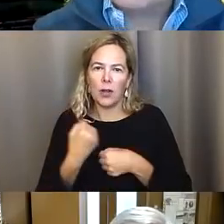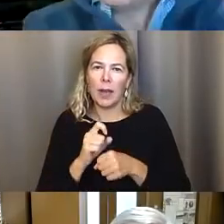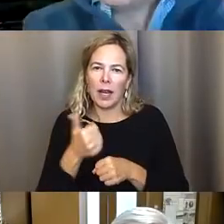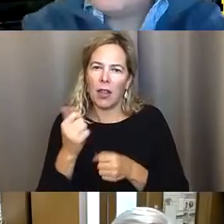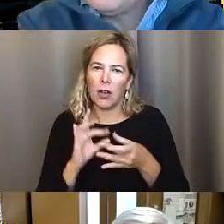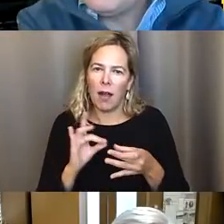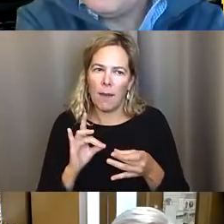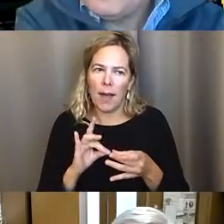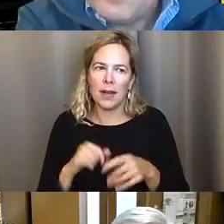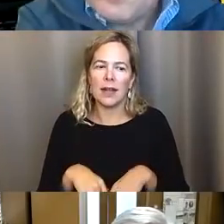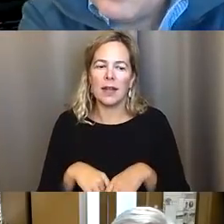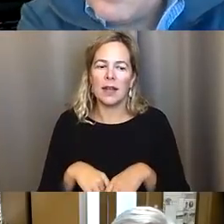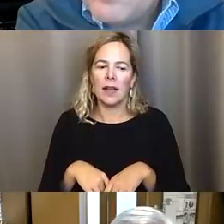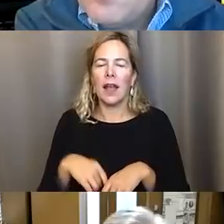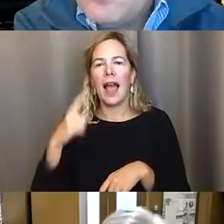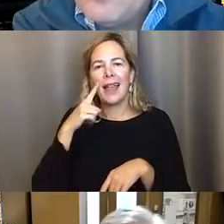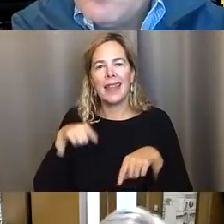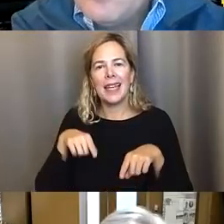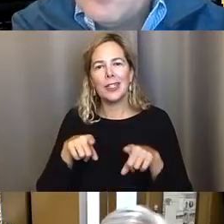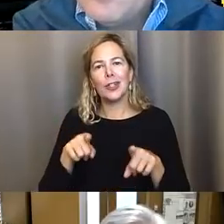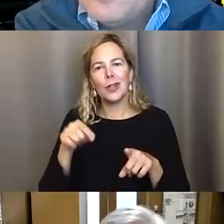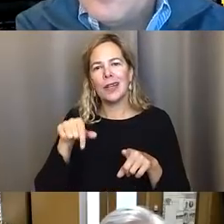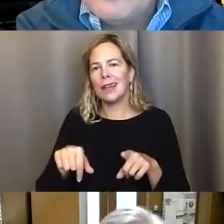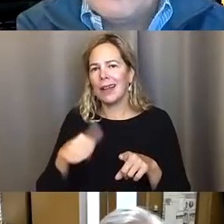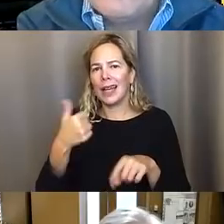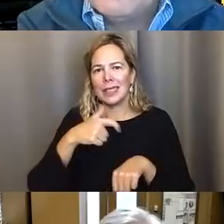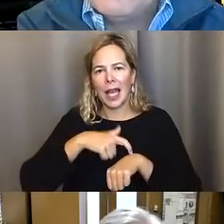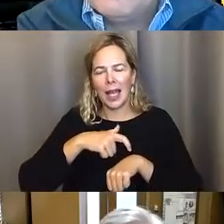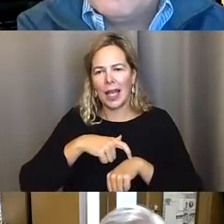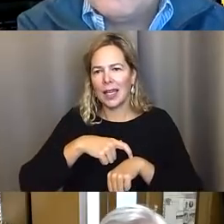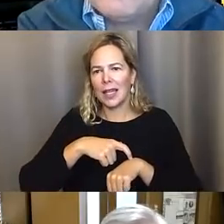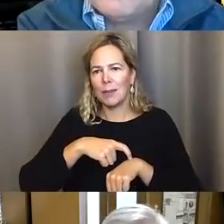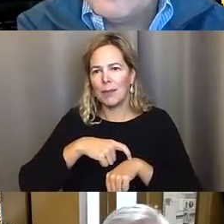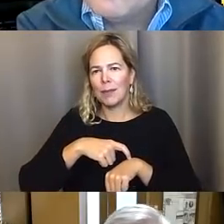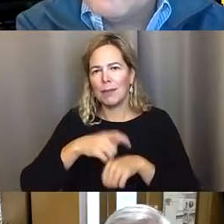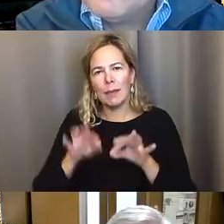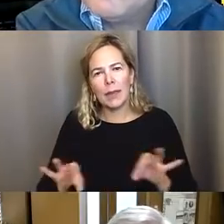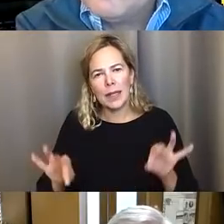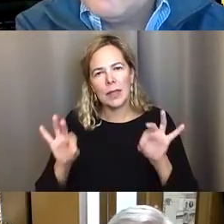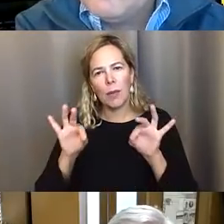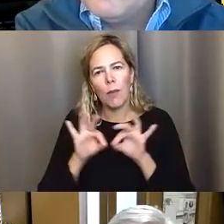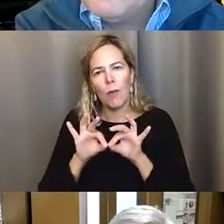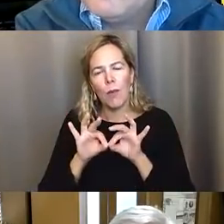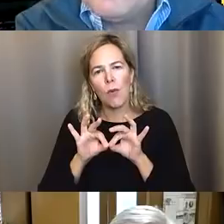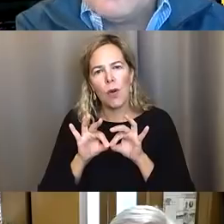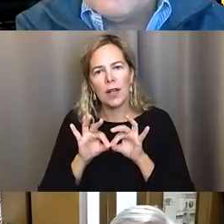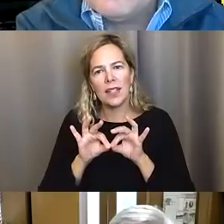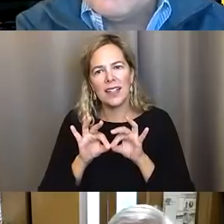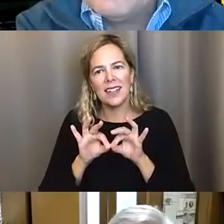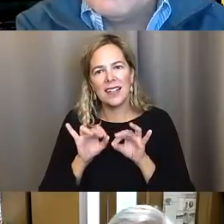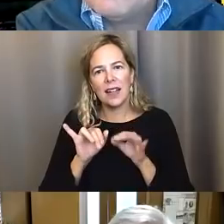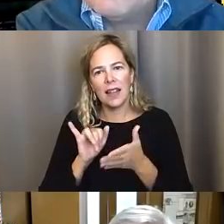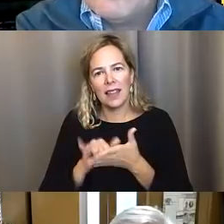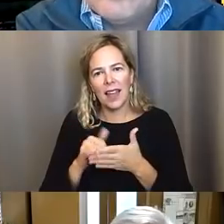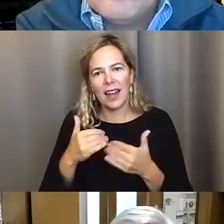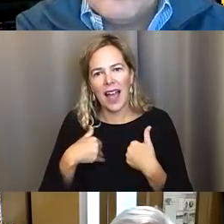think during any time, it's important that I have a chance to hear